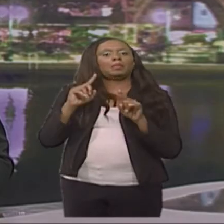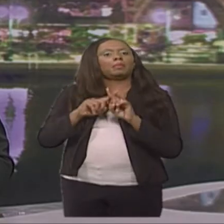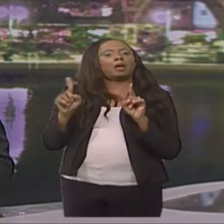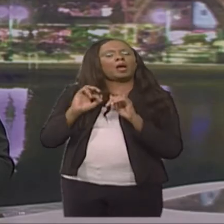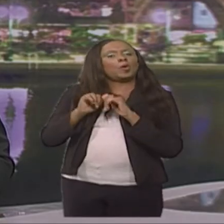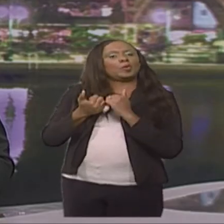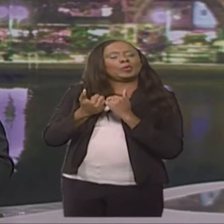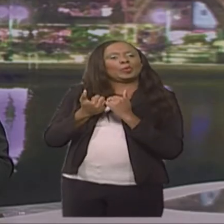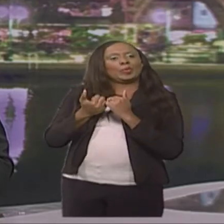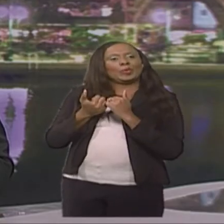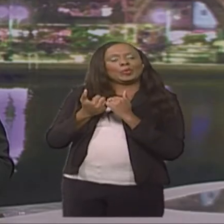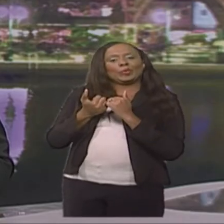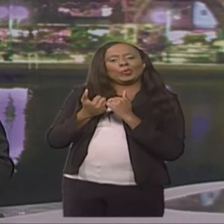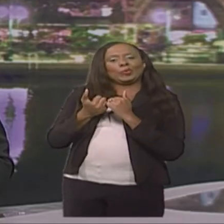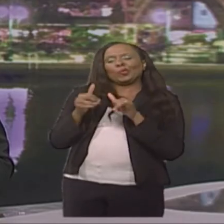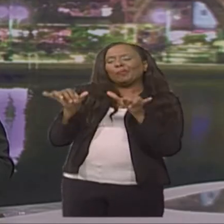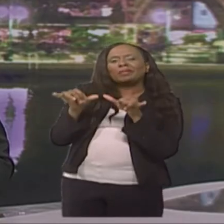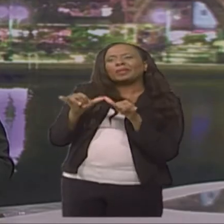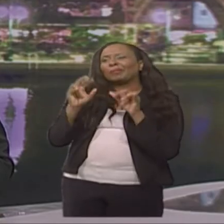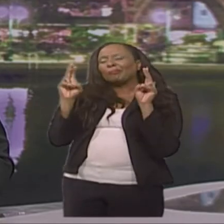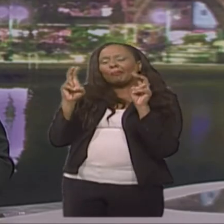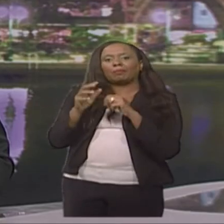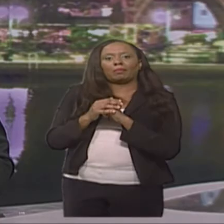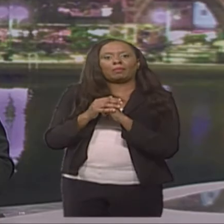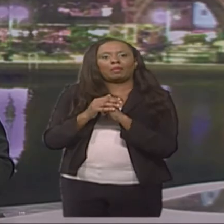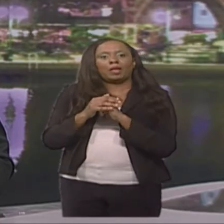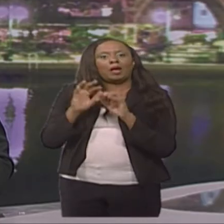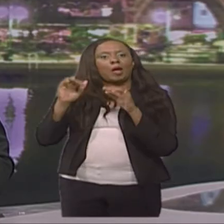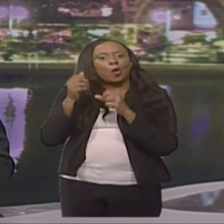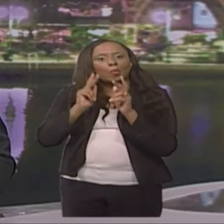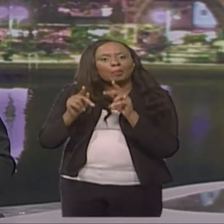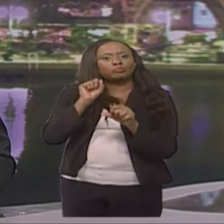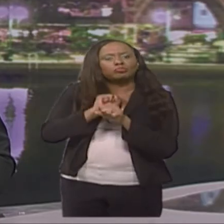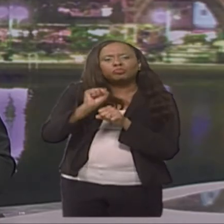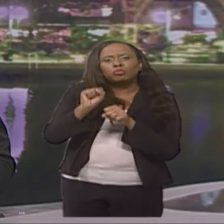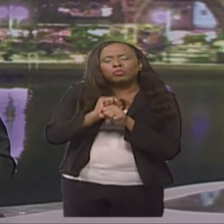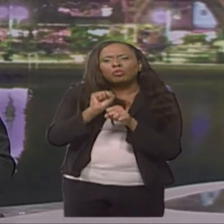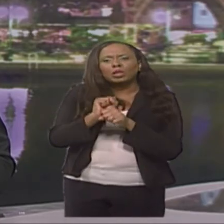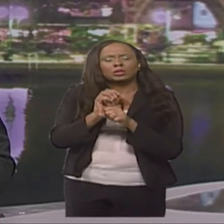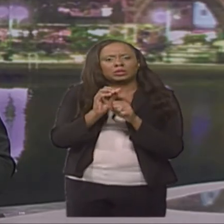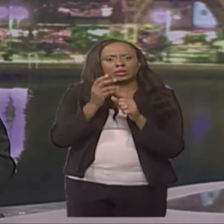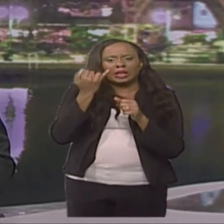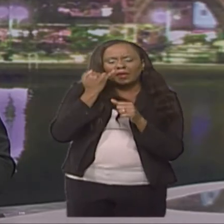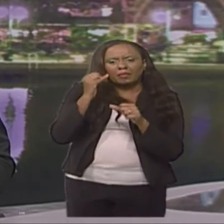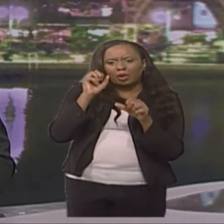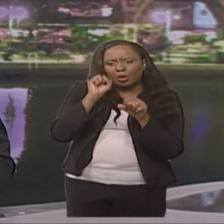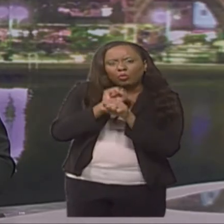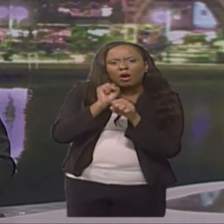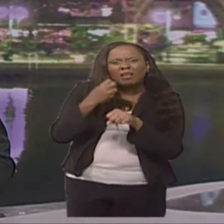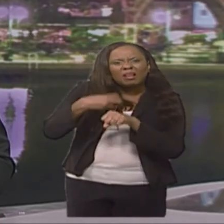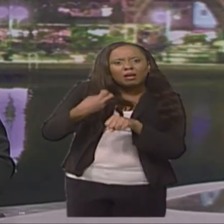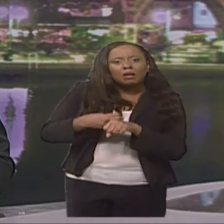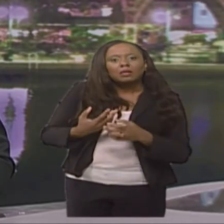workplace, is concerned about what she deemed the productivity and inequality nexus. She says while productive workers should receive